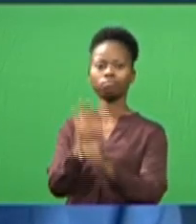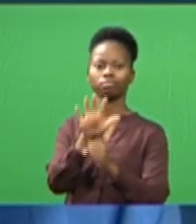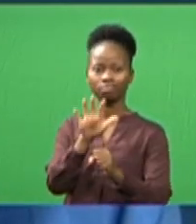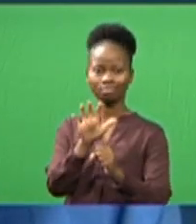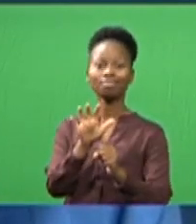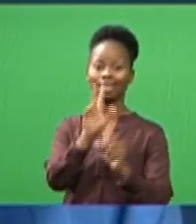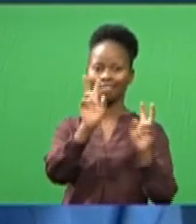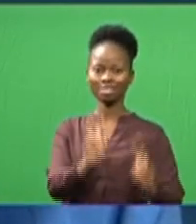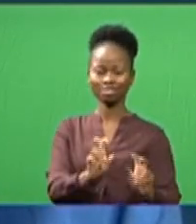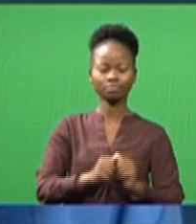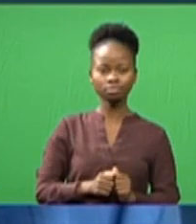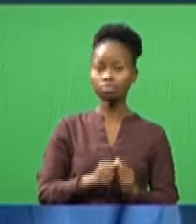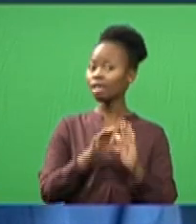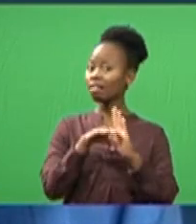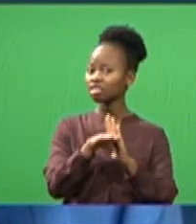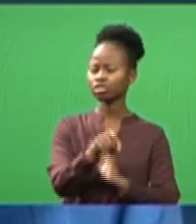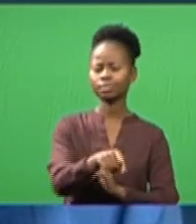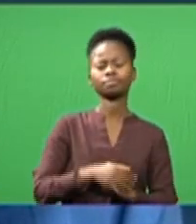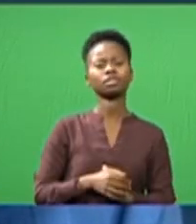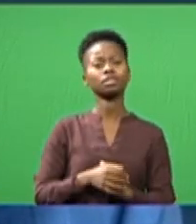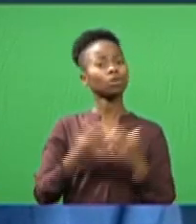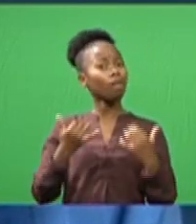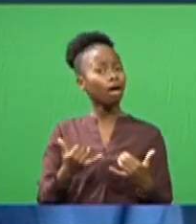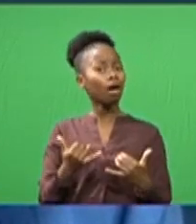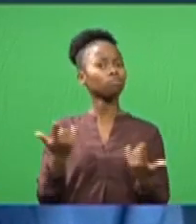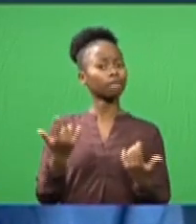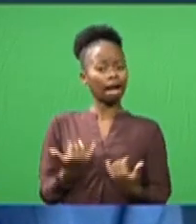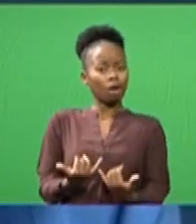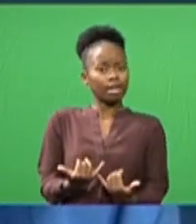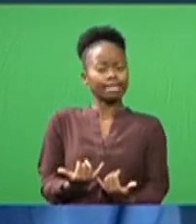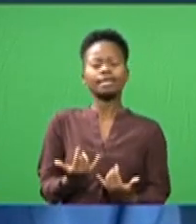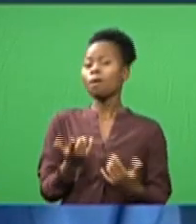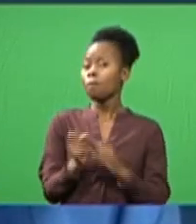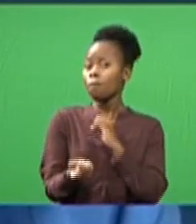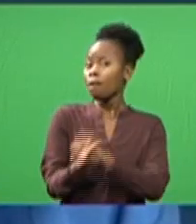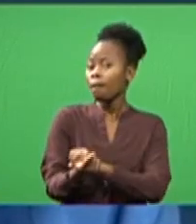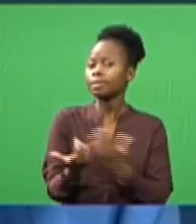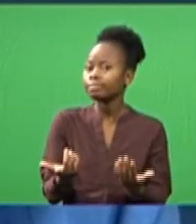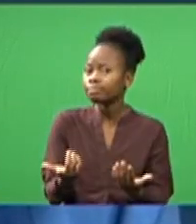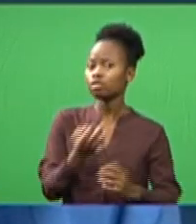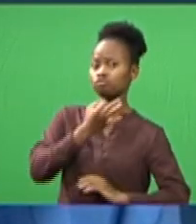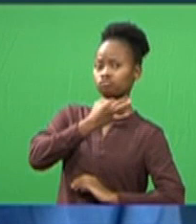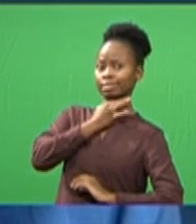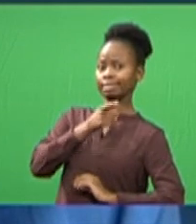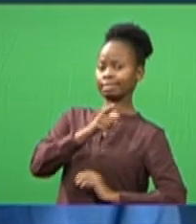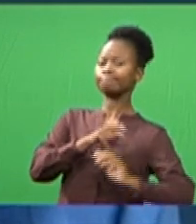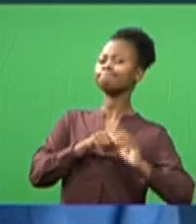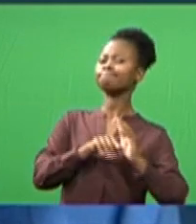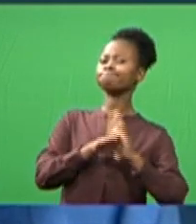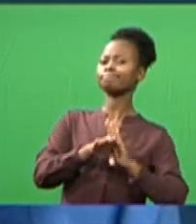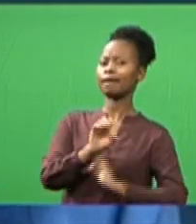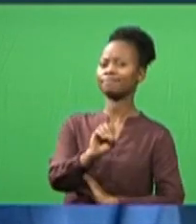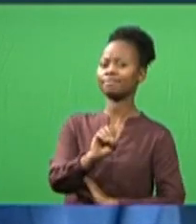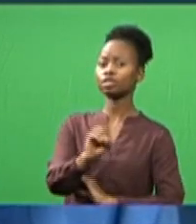year, and while forecast to remain at current levels, are subject to increasing upside risk as recent